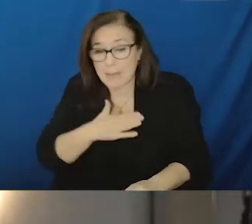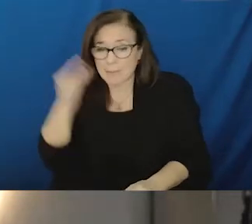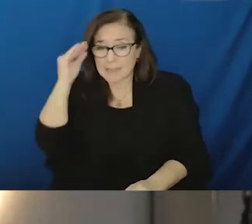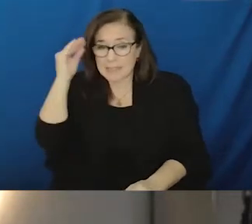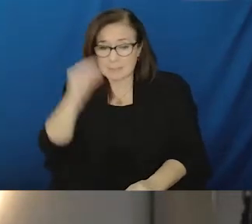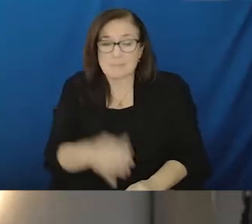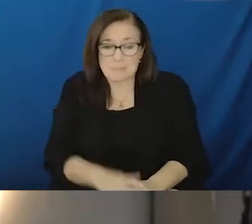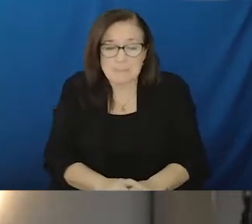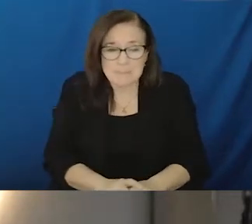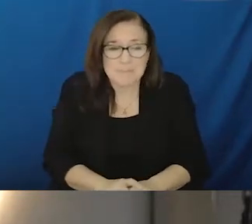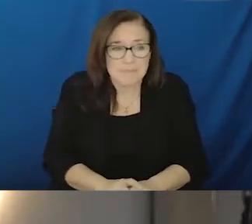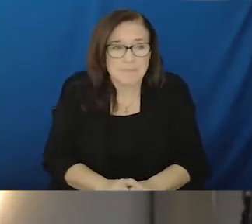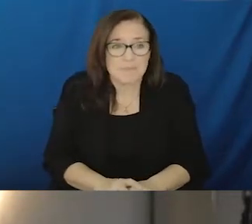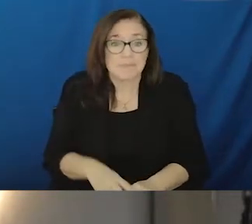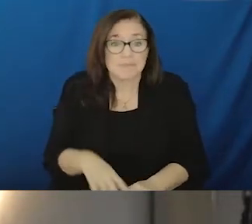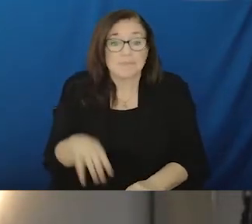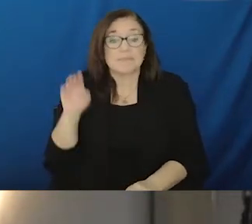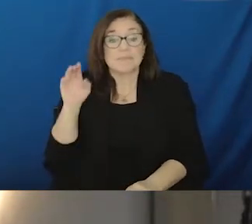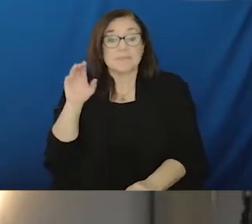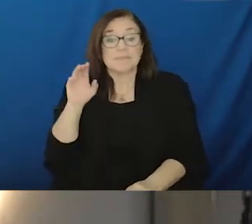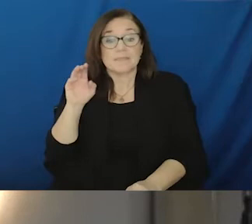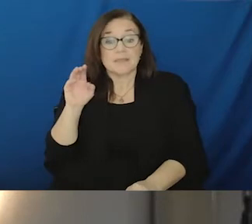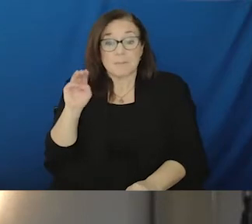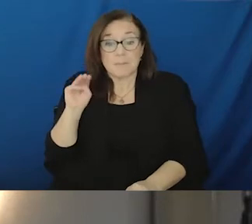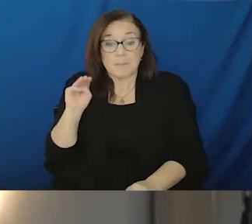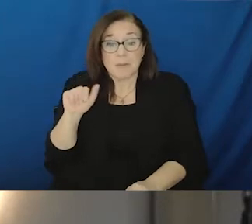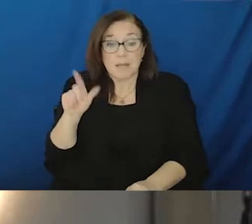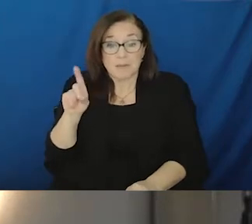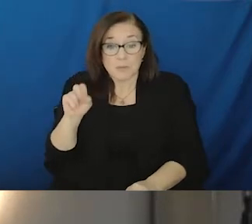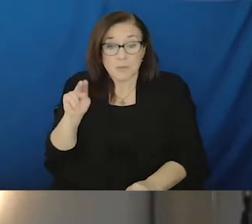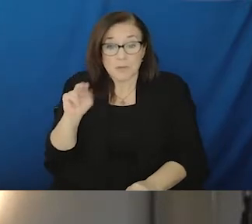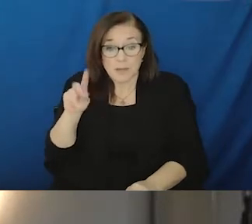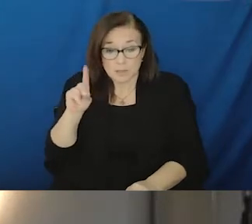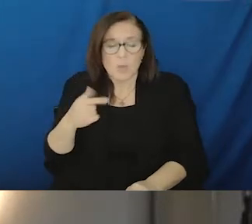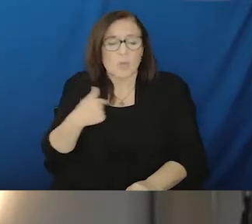We will definitely work and get back to report to you at next meetings.